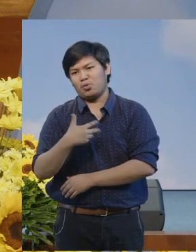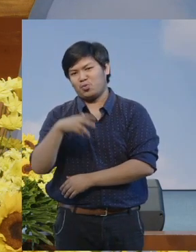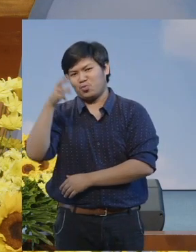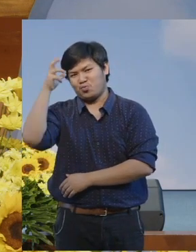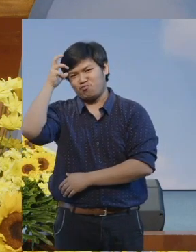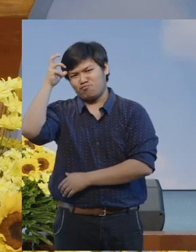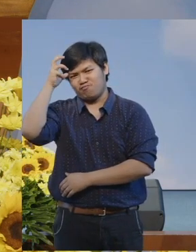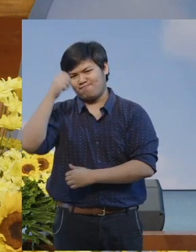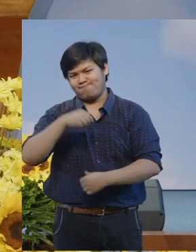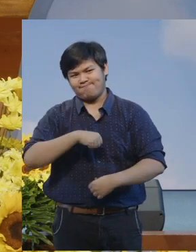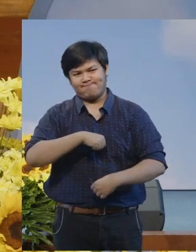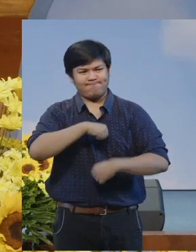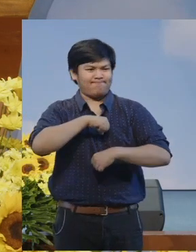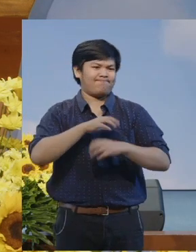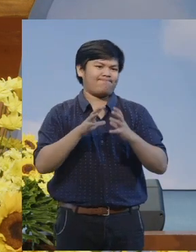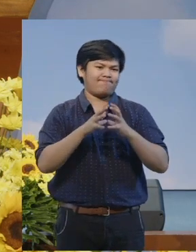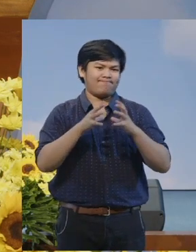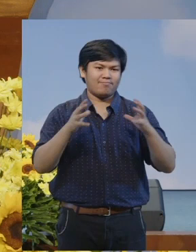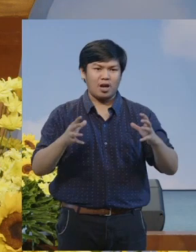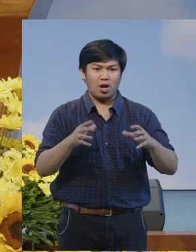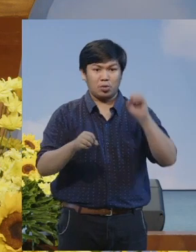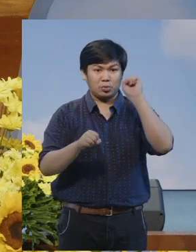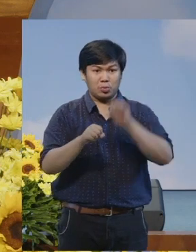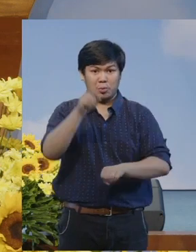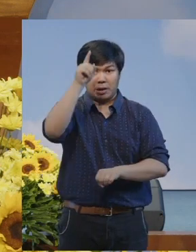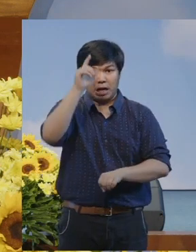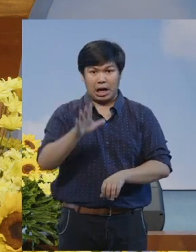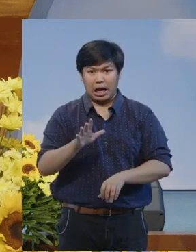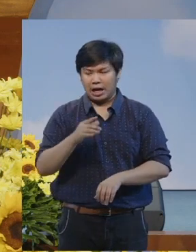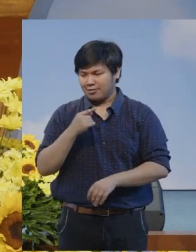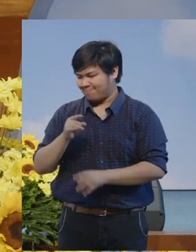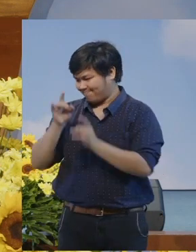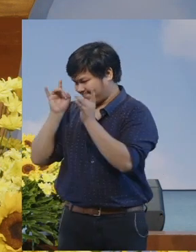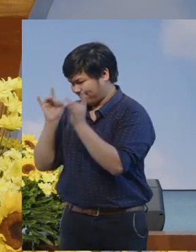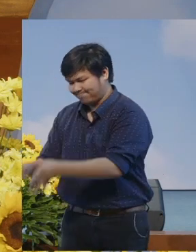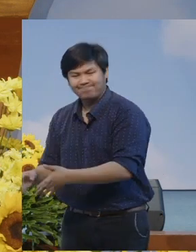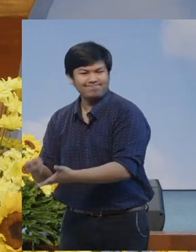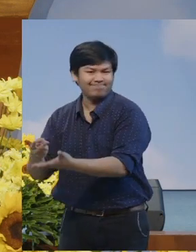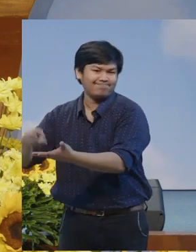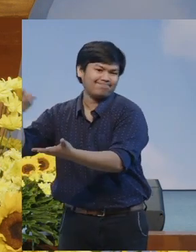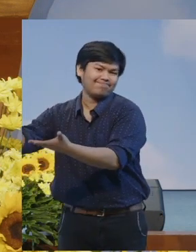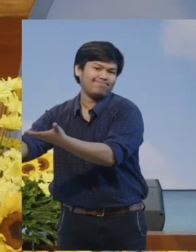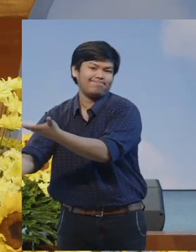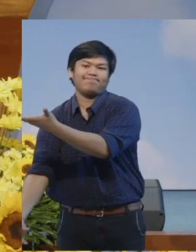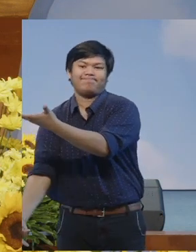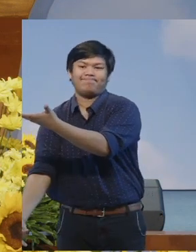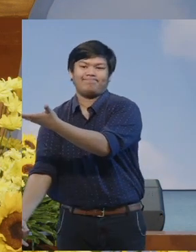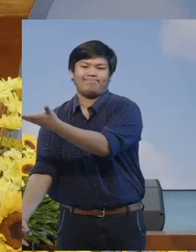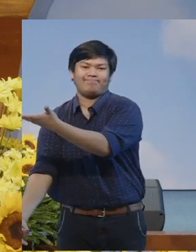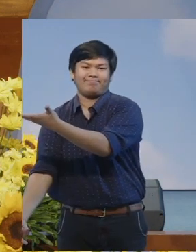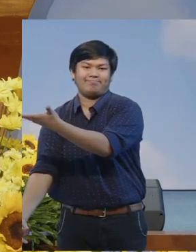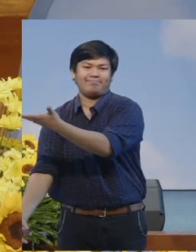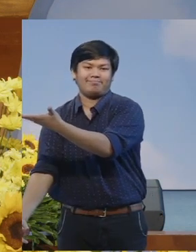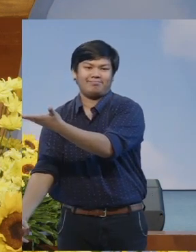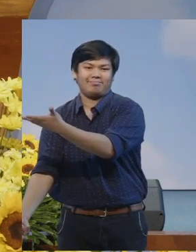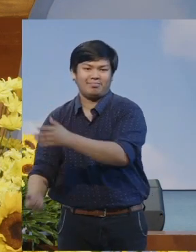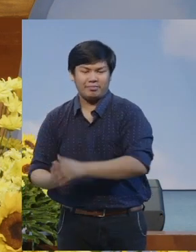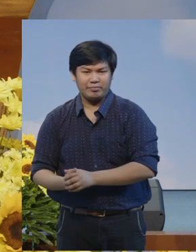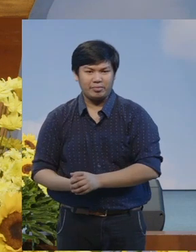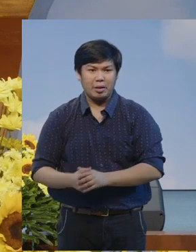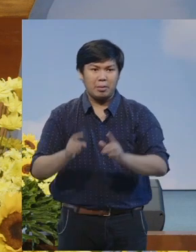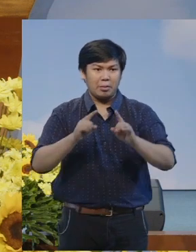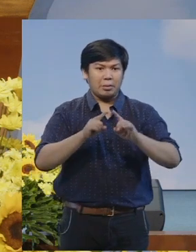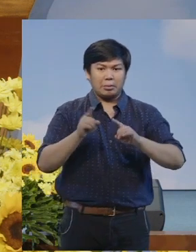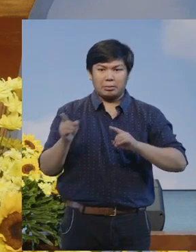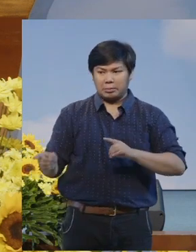ang dahilan ng kanyang pagbagsak. Kaya sa verse 15, ang wika doon, but you are brought down